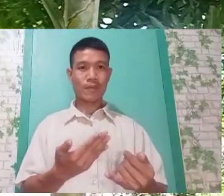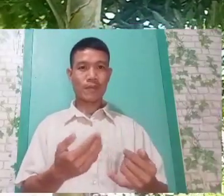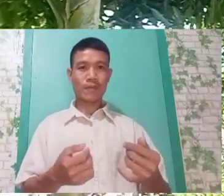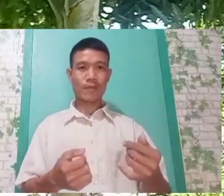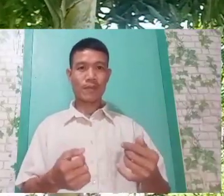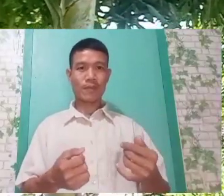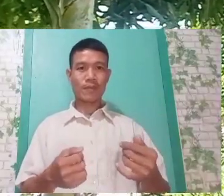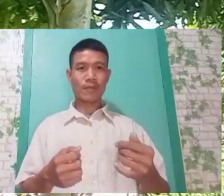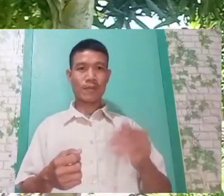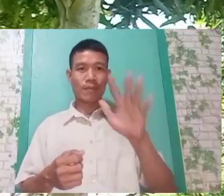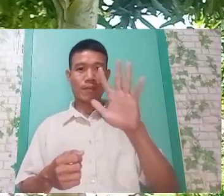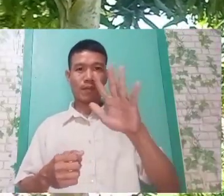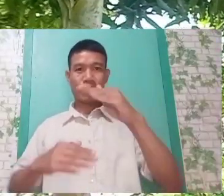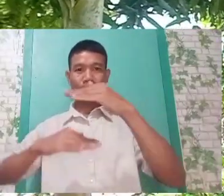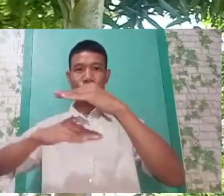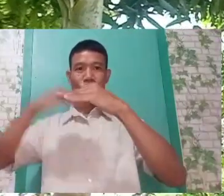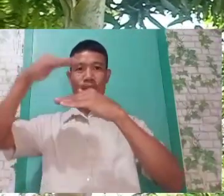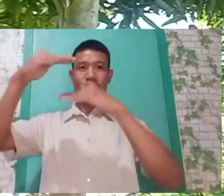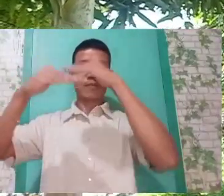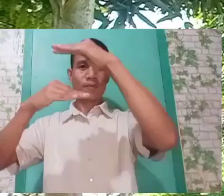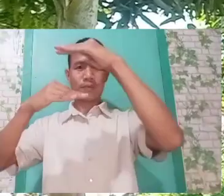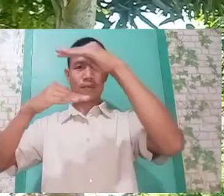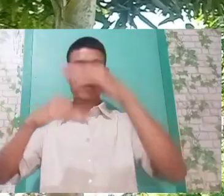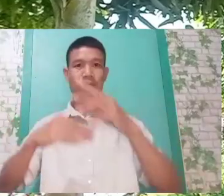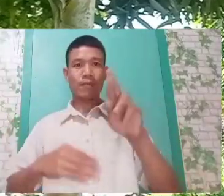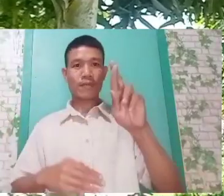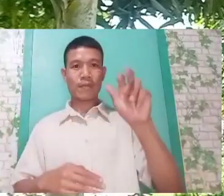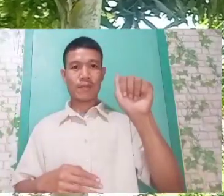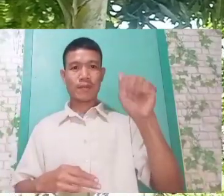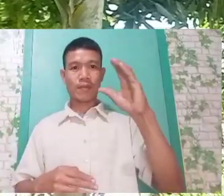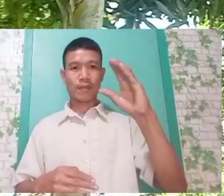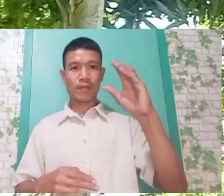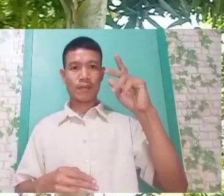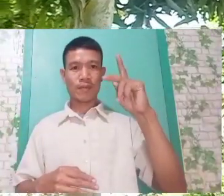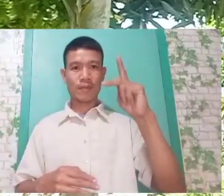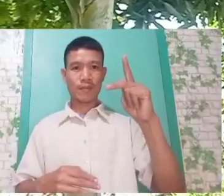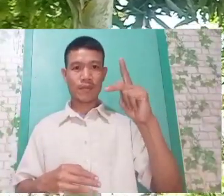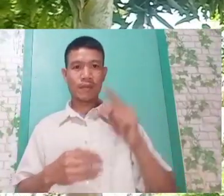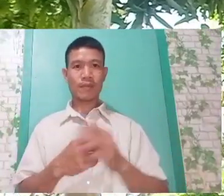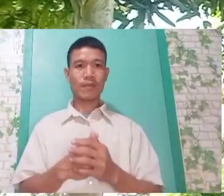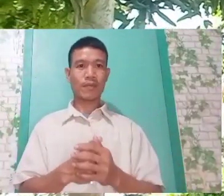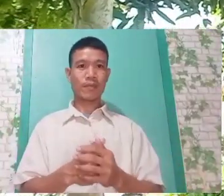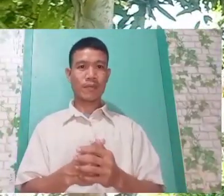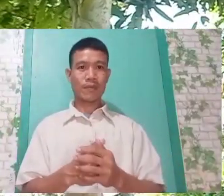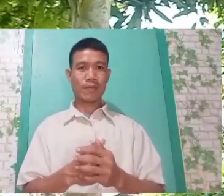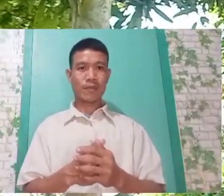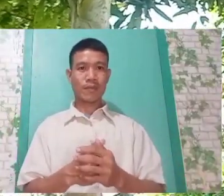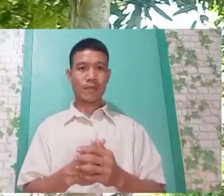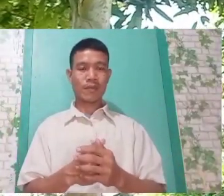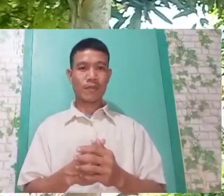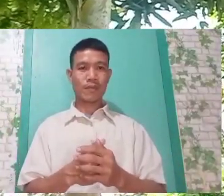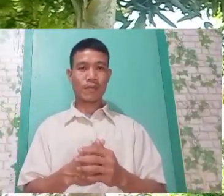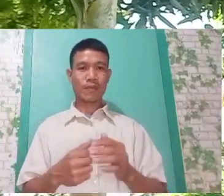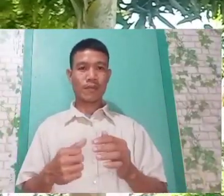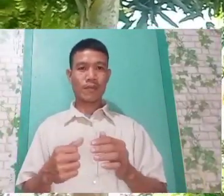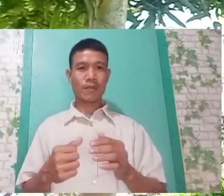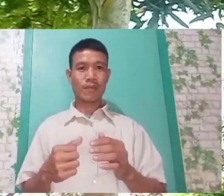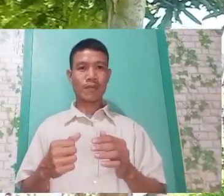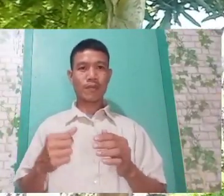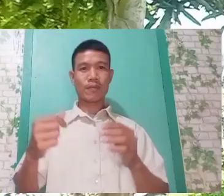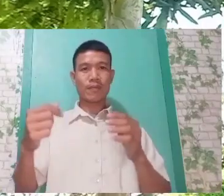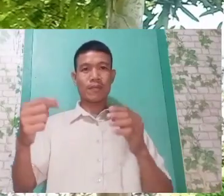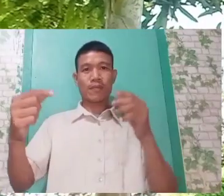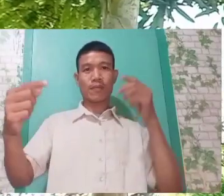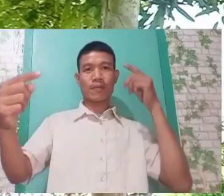project, which is the show rack, 5-layer show rack. So my target is